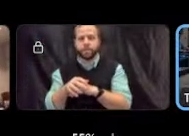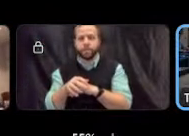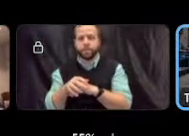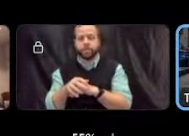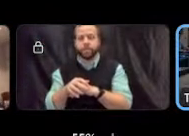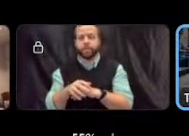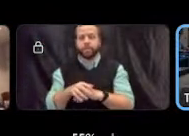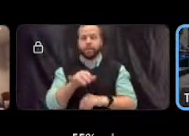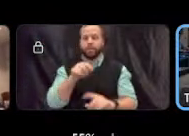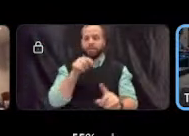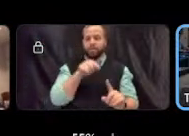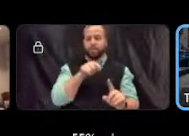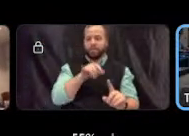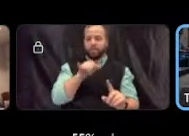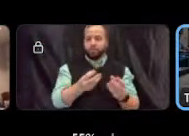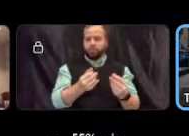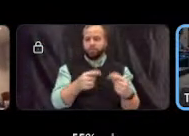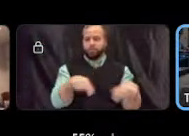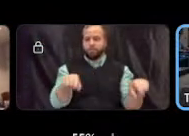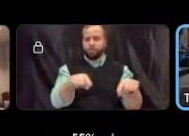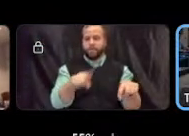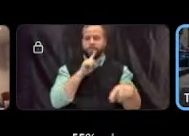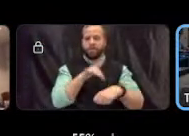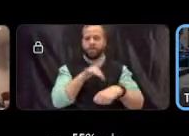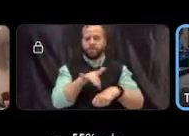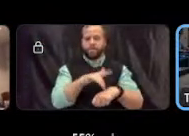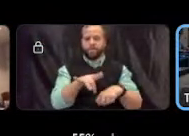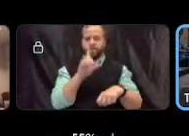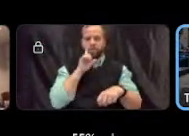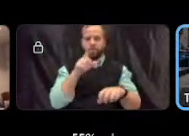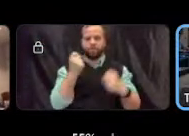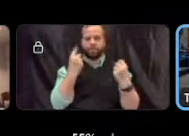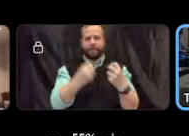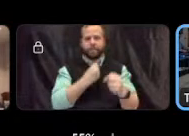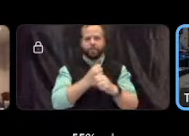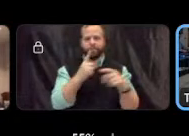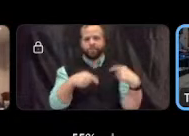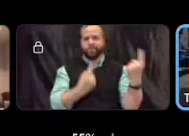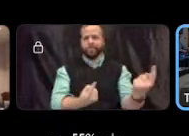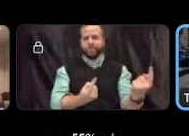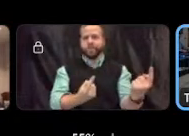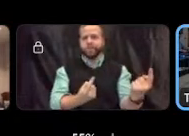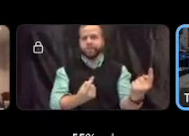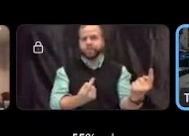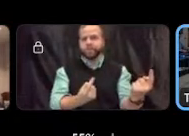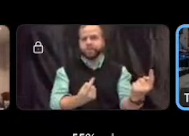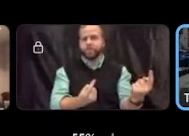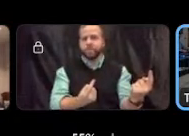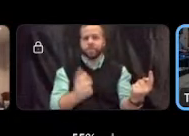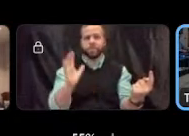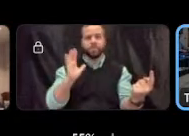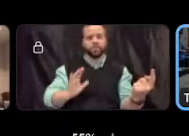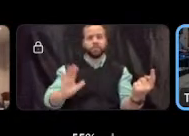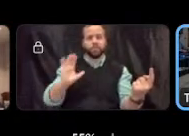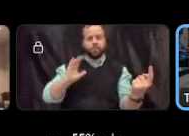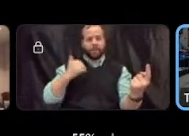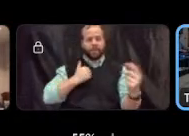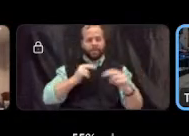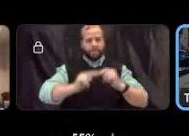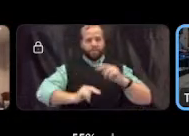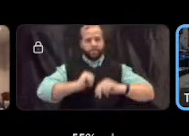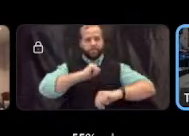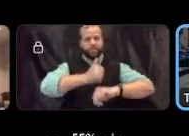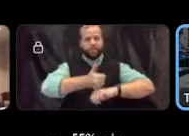subject property has been vacant for several years now. At one time, there were structures on this